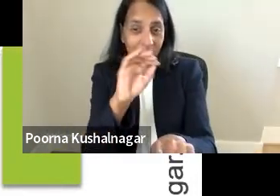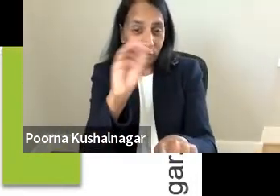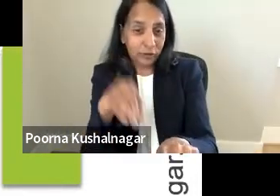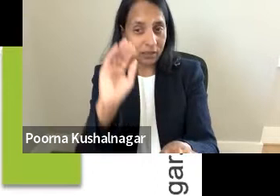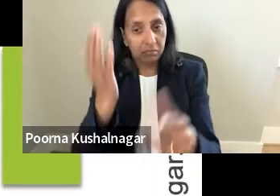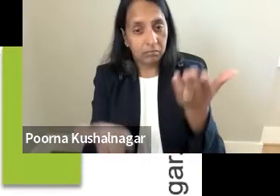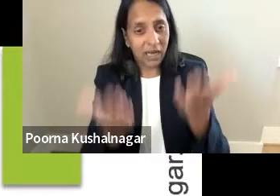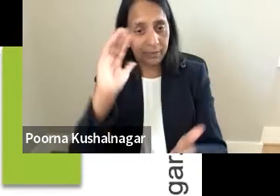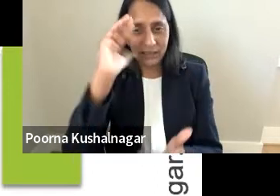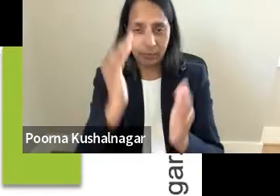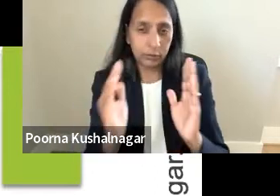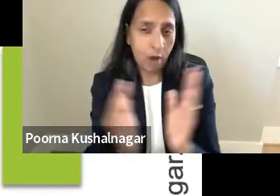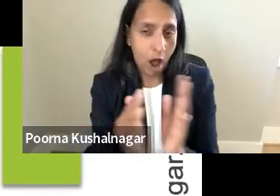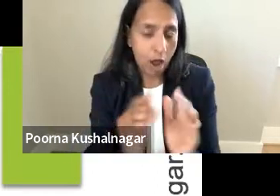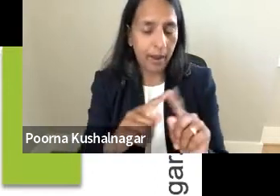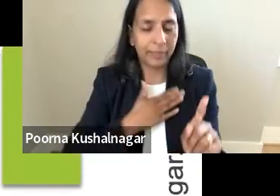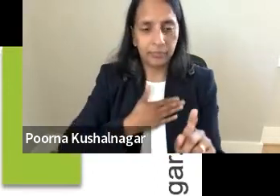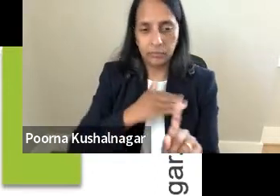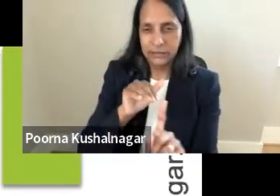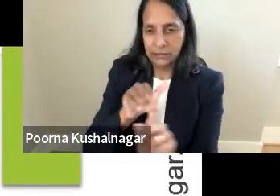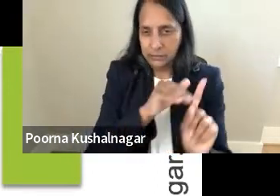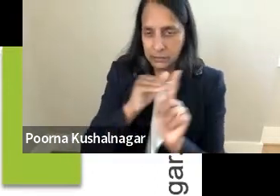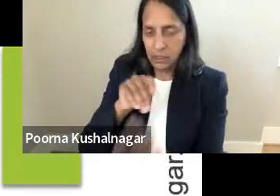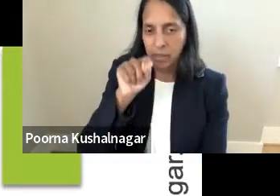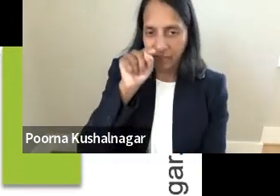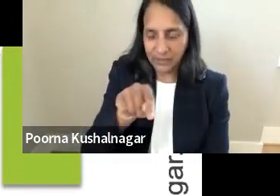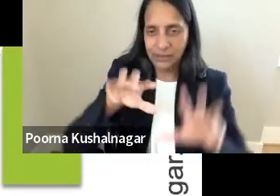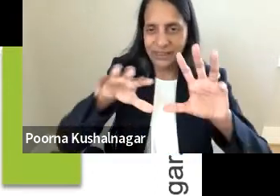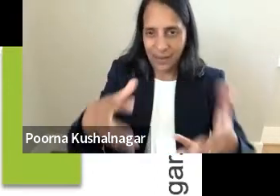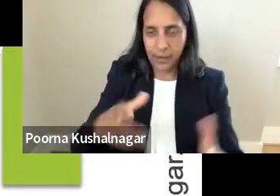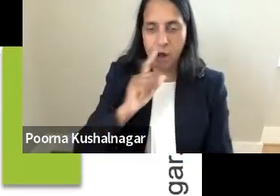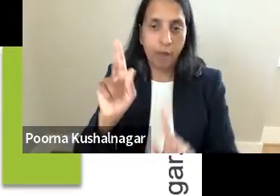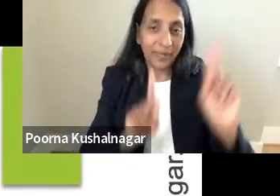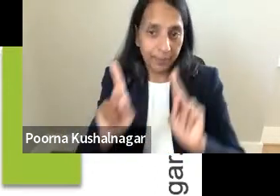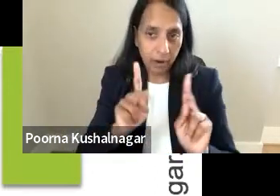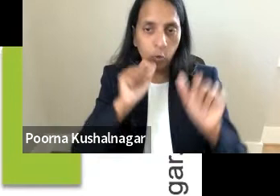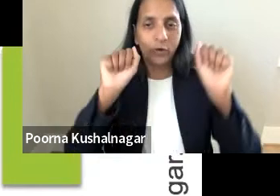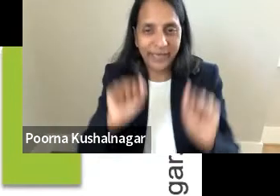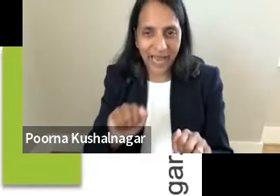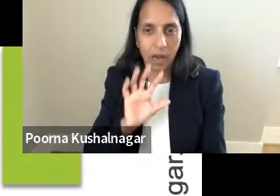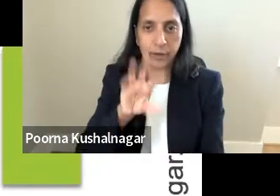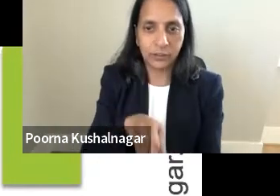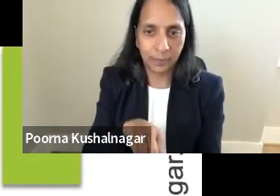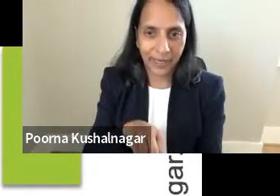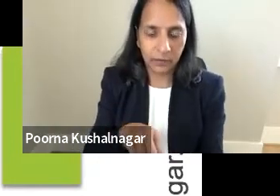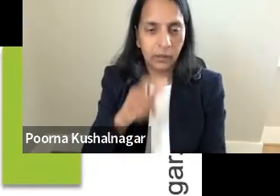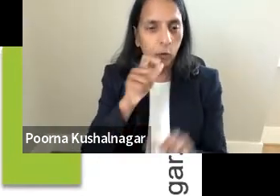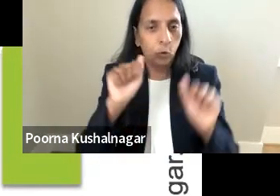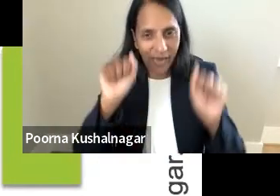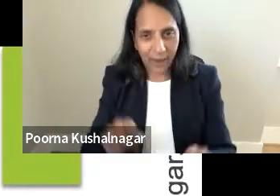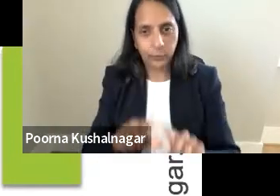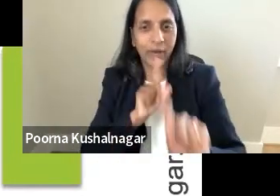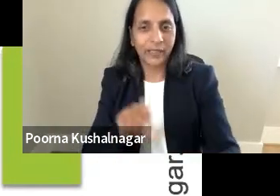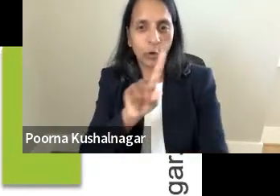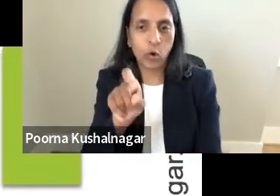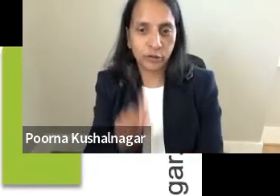at home when they were growing up. So 11% might seem small on its surface, but these are people who